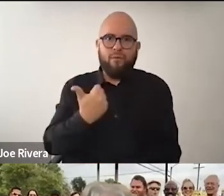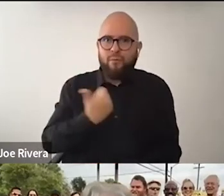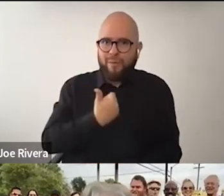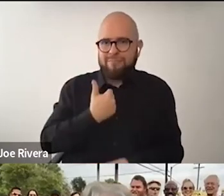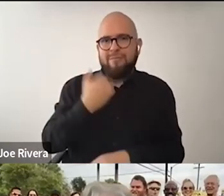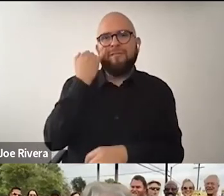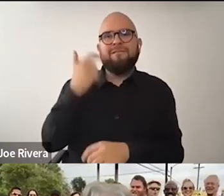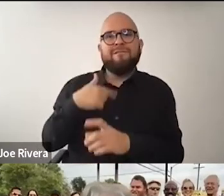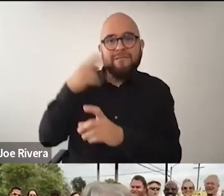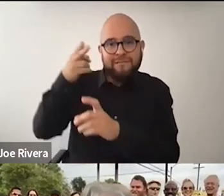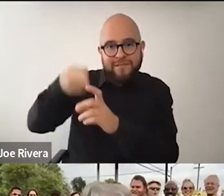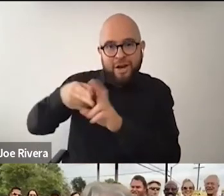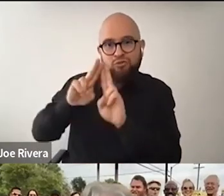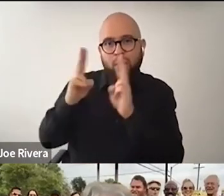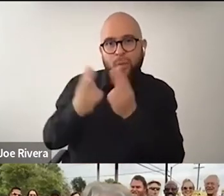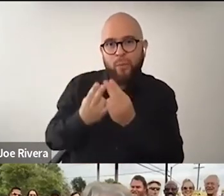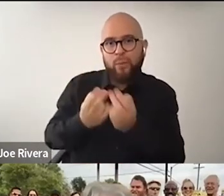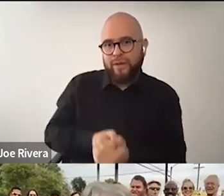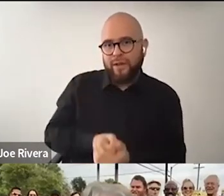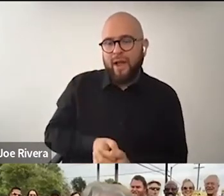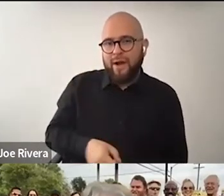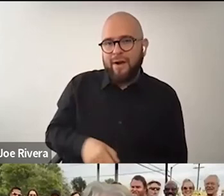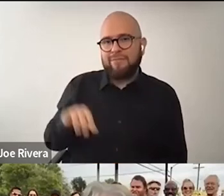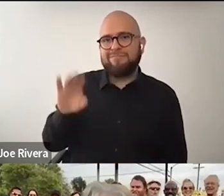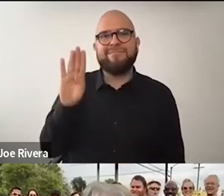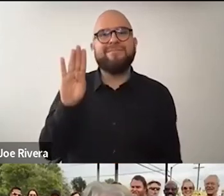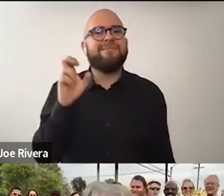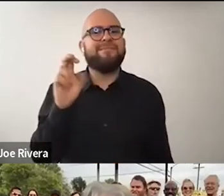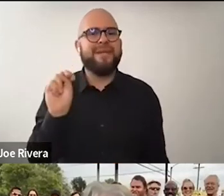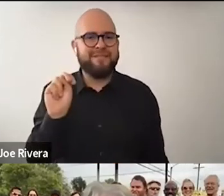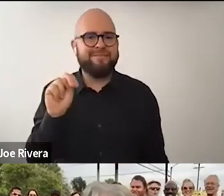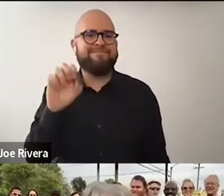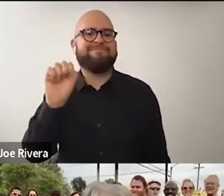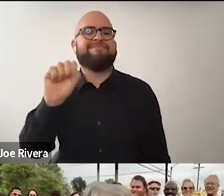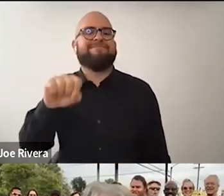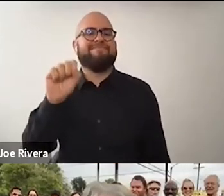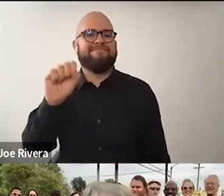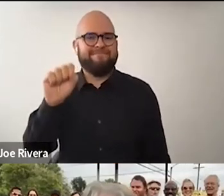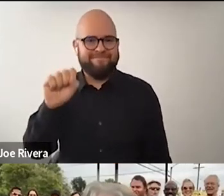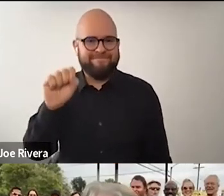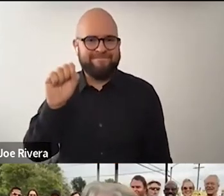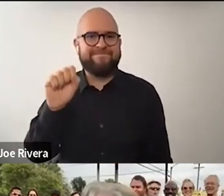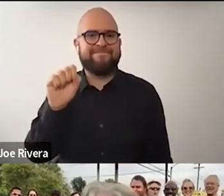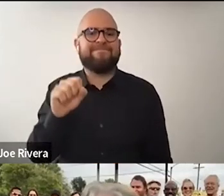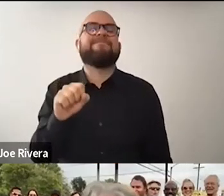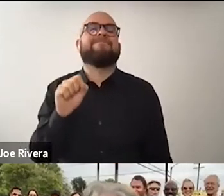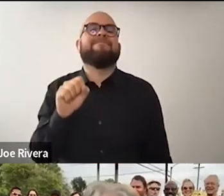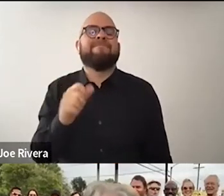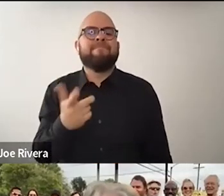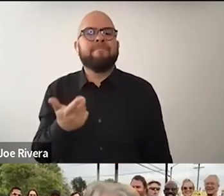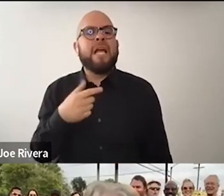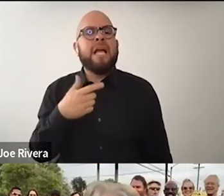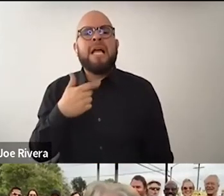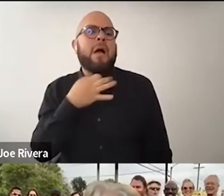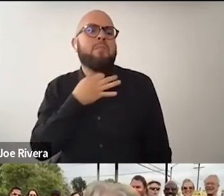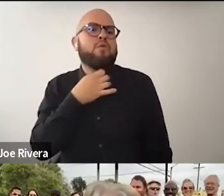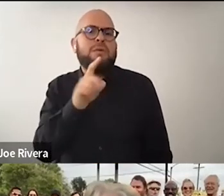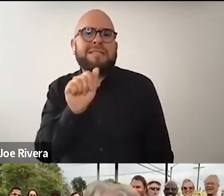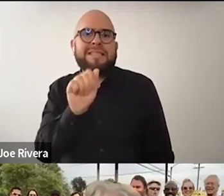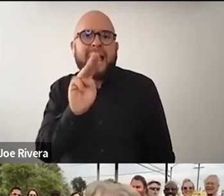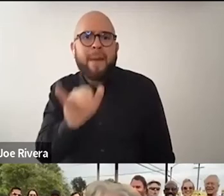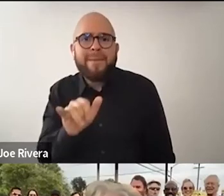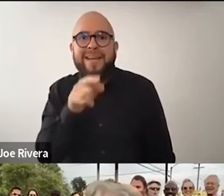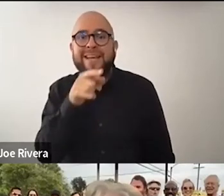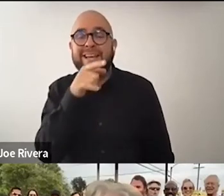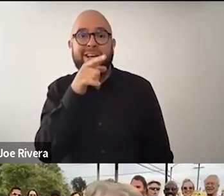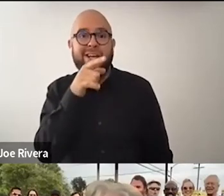Yeah. Amy, I'm curious your words of wisdom in this space as someone who's worked hard,